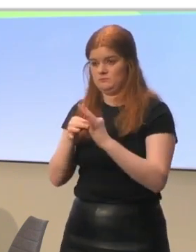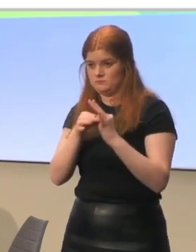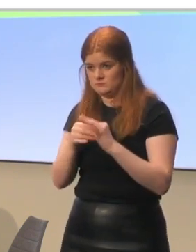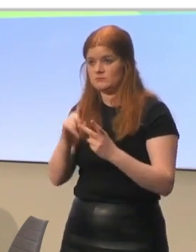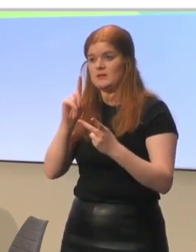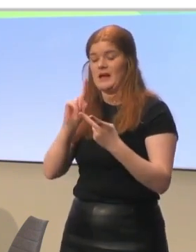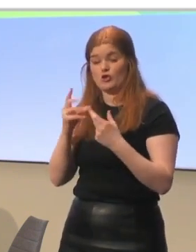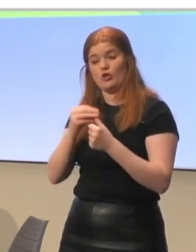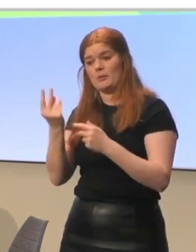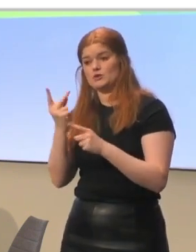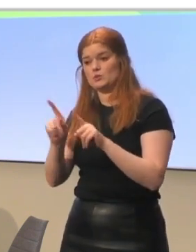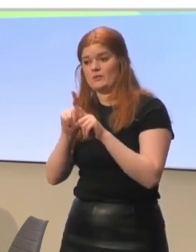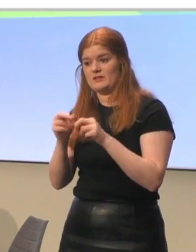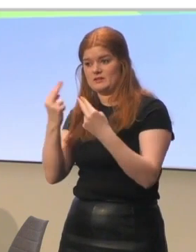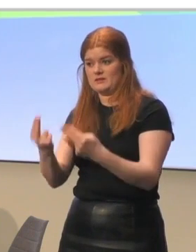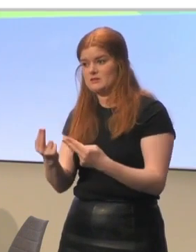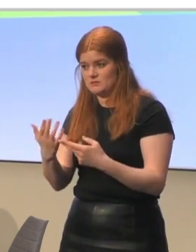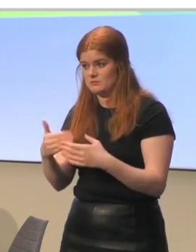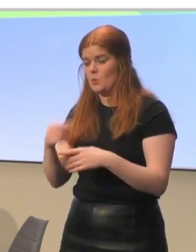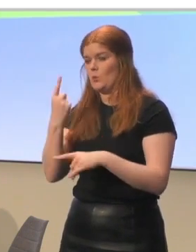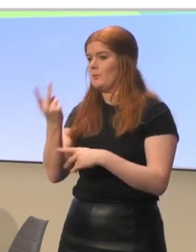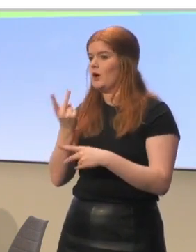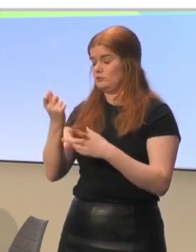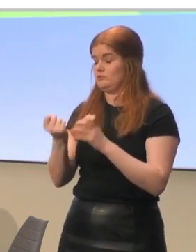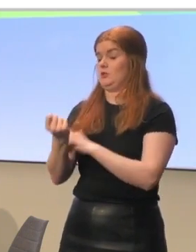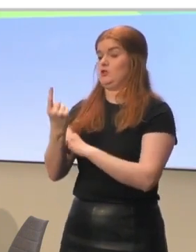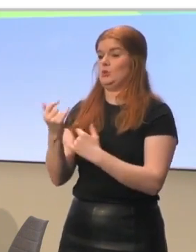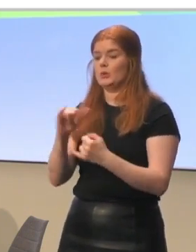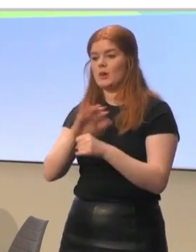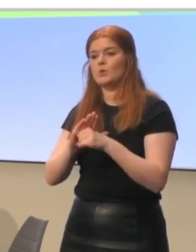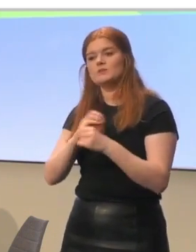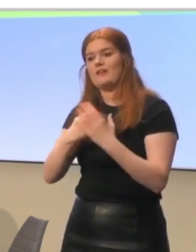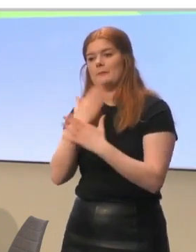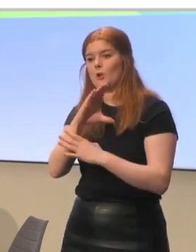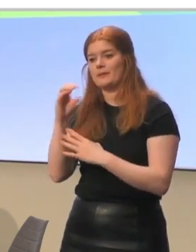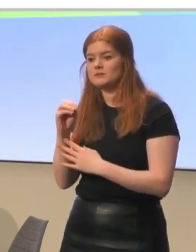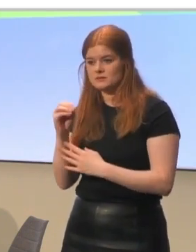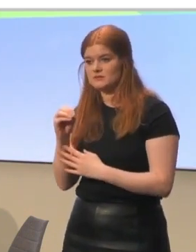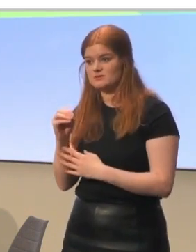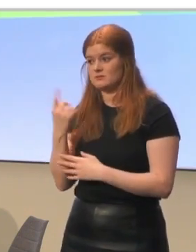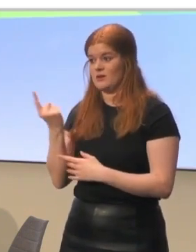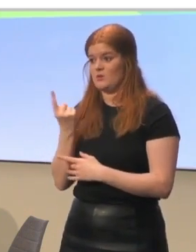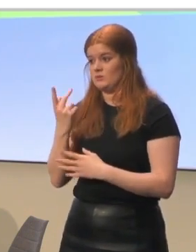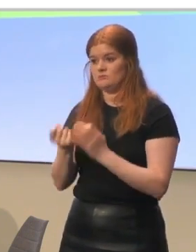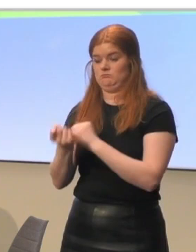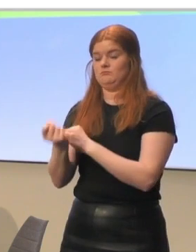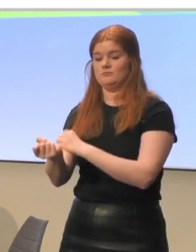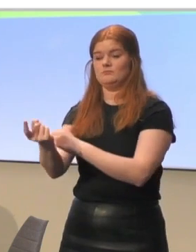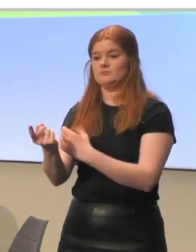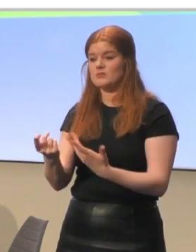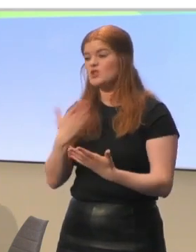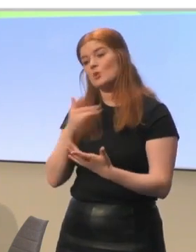And other partners as required. One of those that has emerged, which is the local development companies, which are doing a lot of work. So